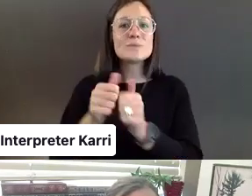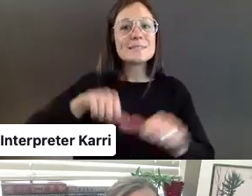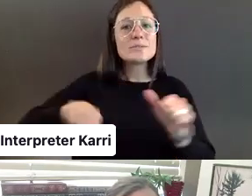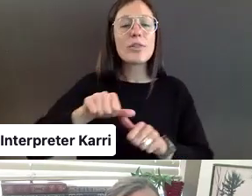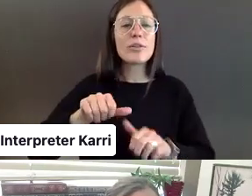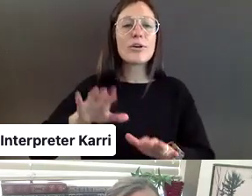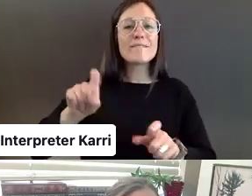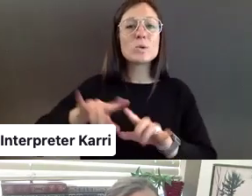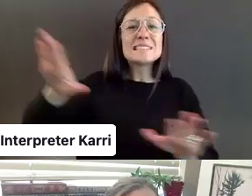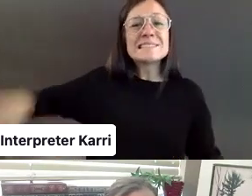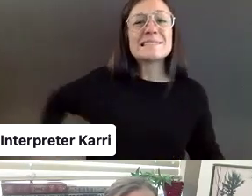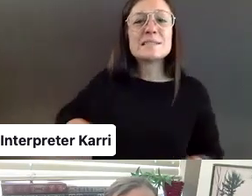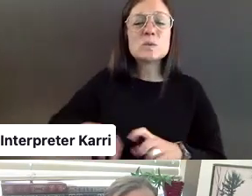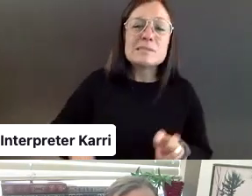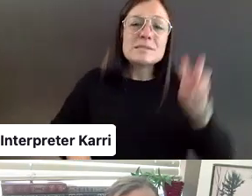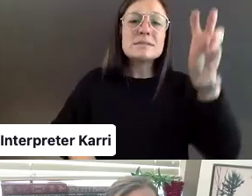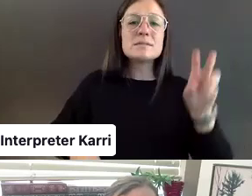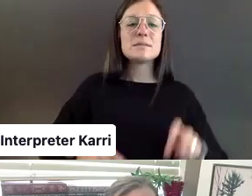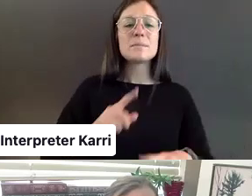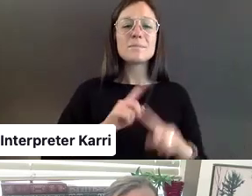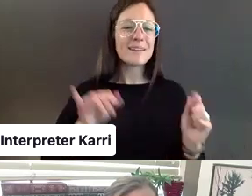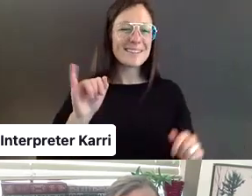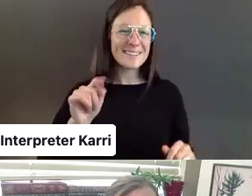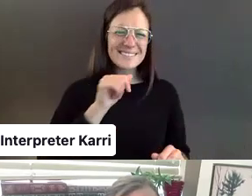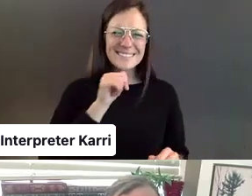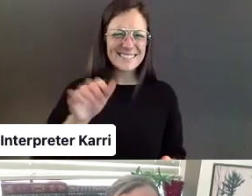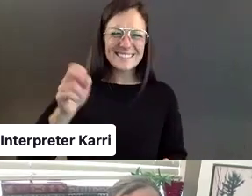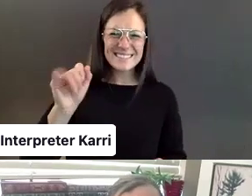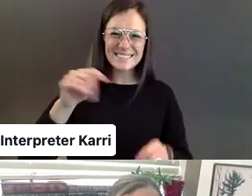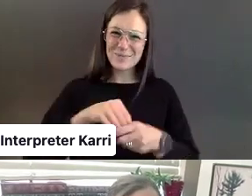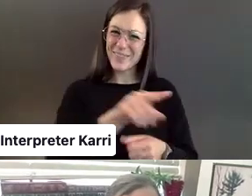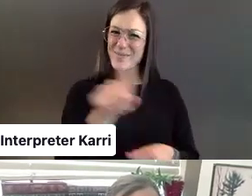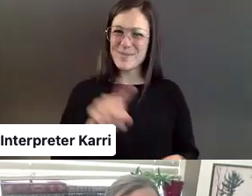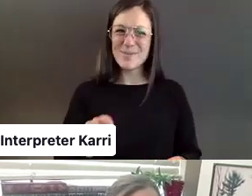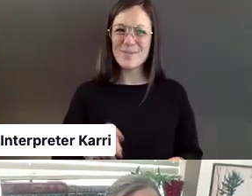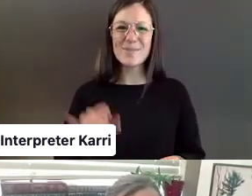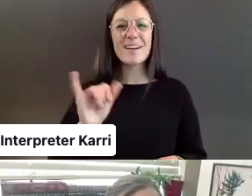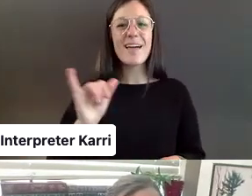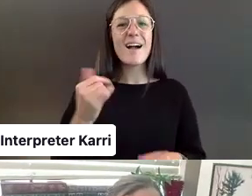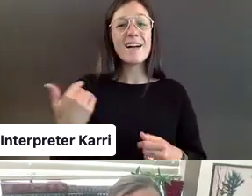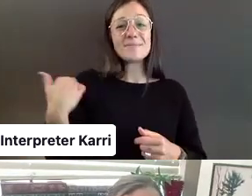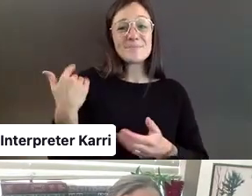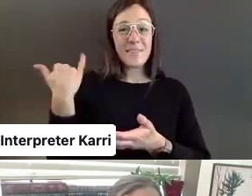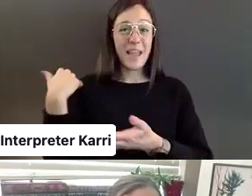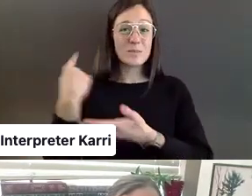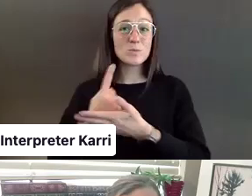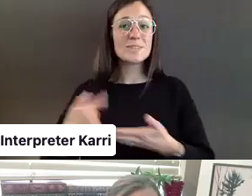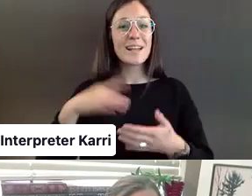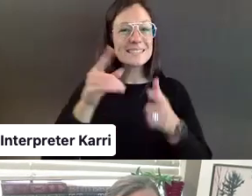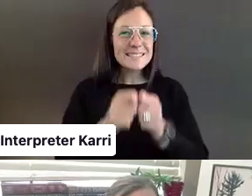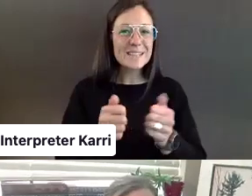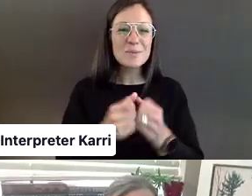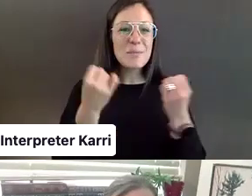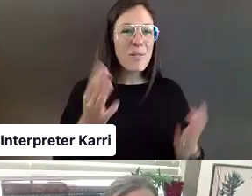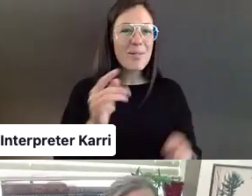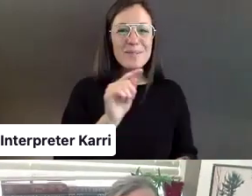to get higher, whatever. It just doesn't exist within this group. Like even in the last week, I've texted with